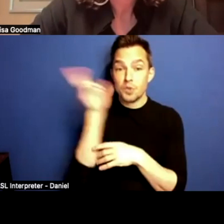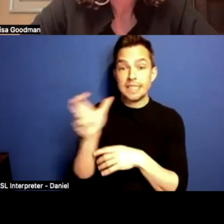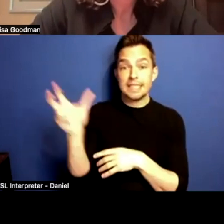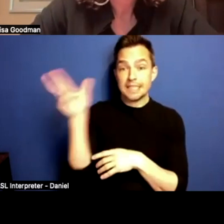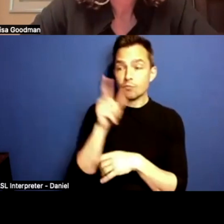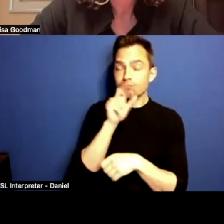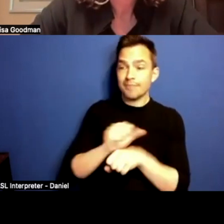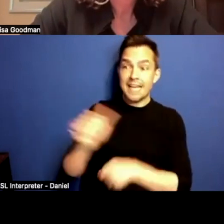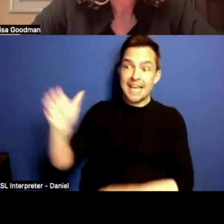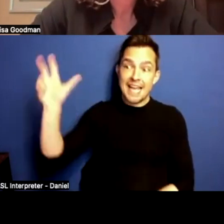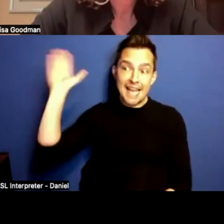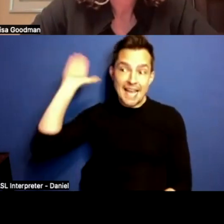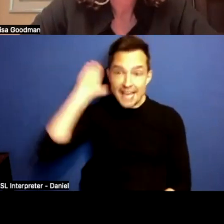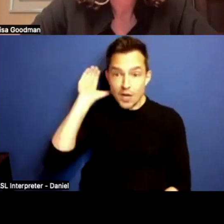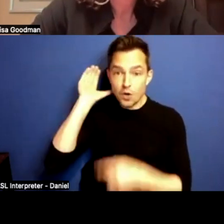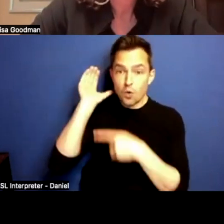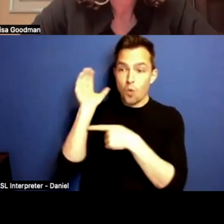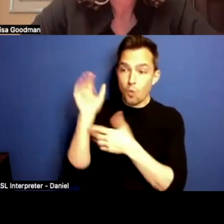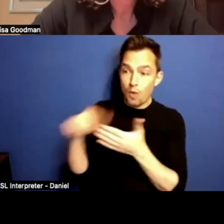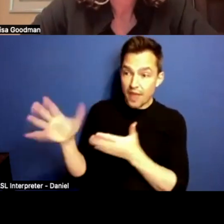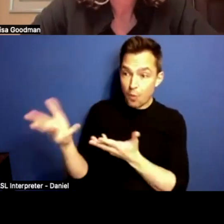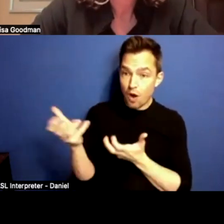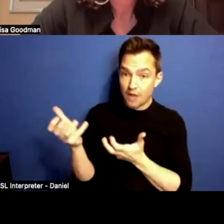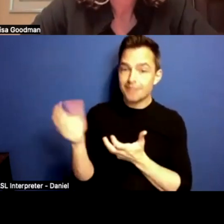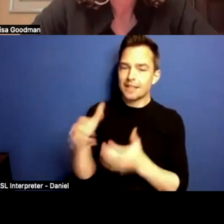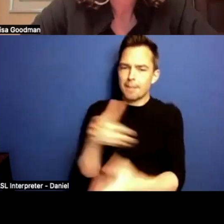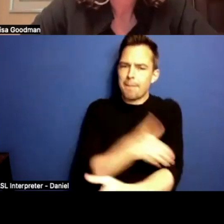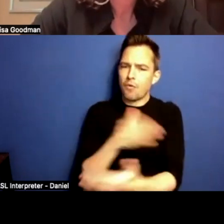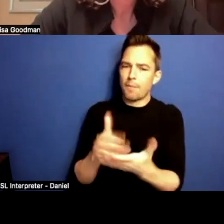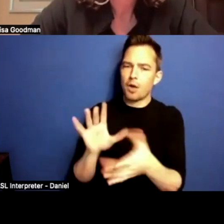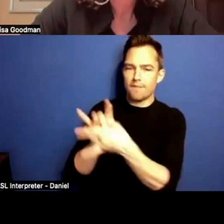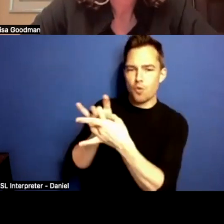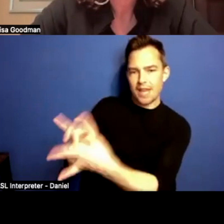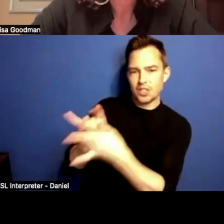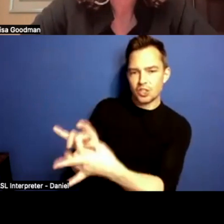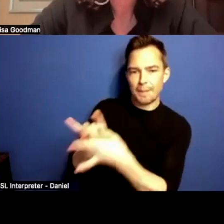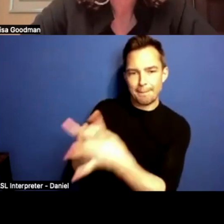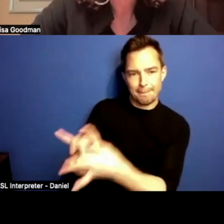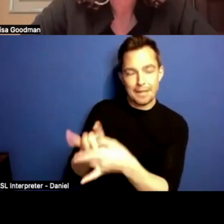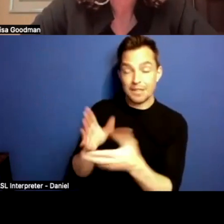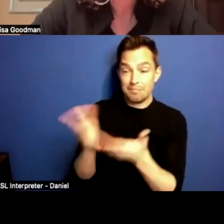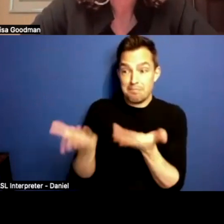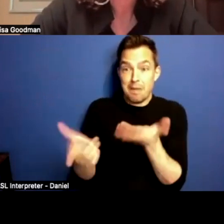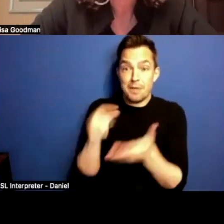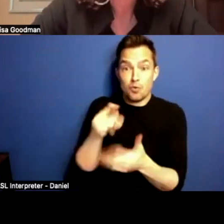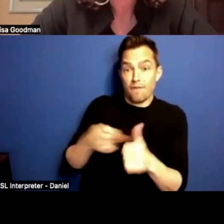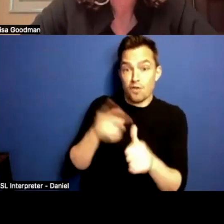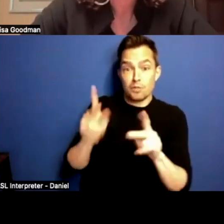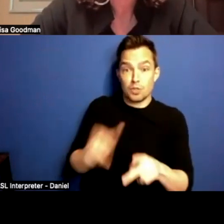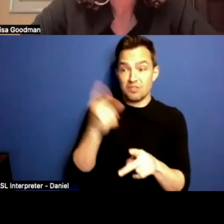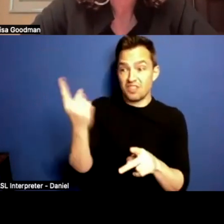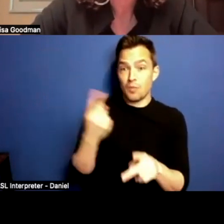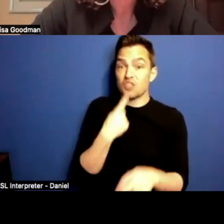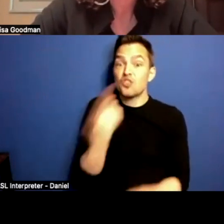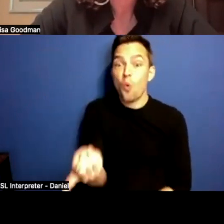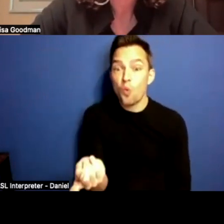hear what our clients want and what they need. And that's such a powerful part of the relationship. because you might be the first person that someone has told